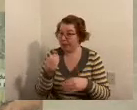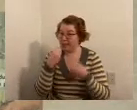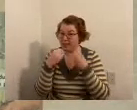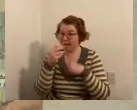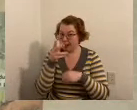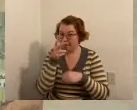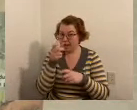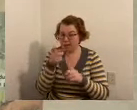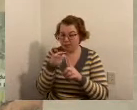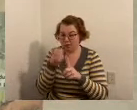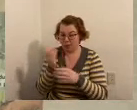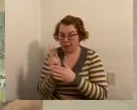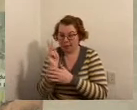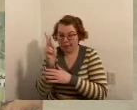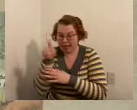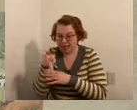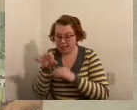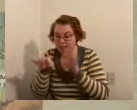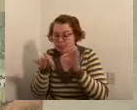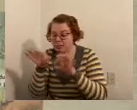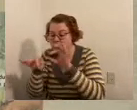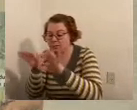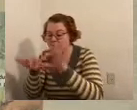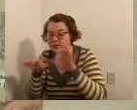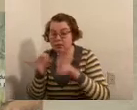plants. The plants are helping.